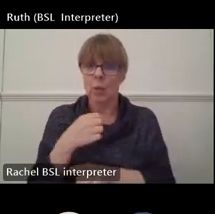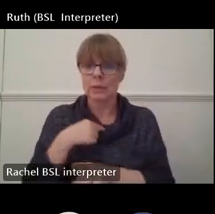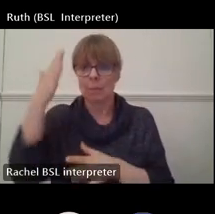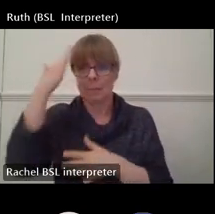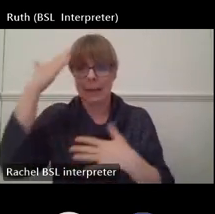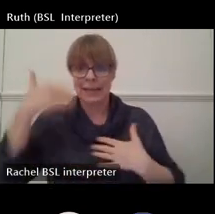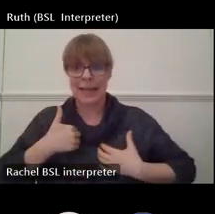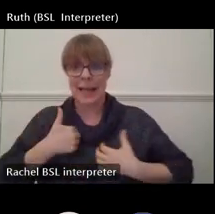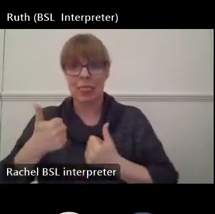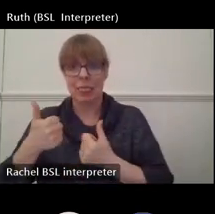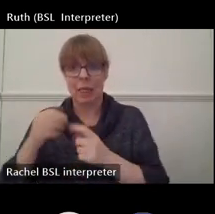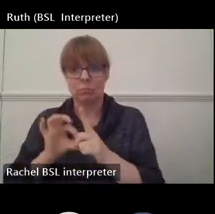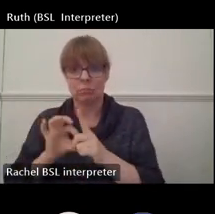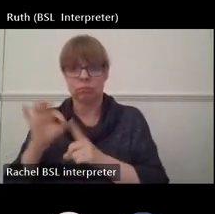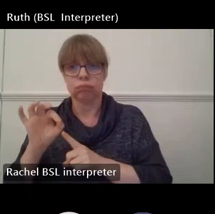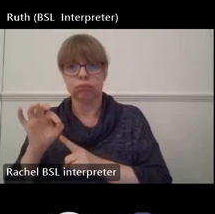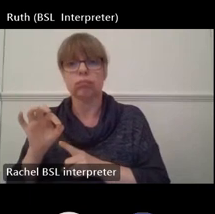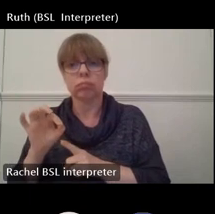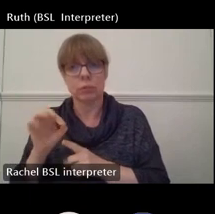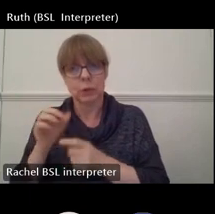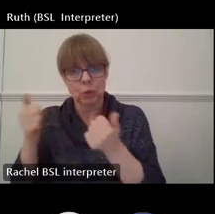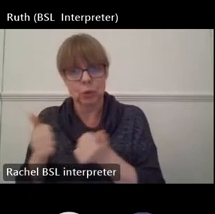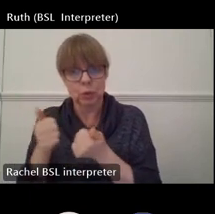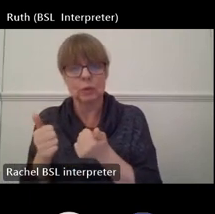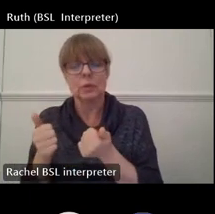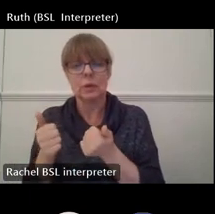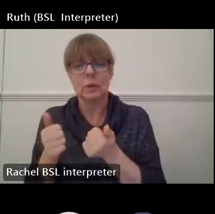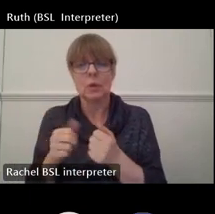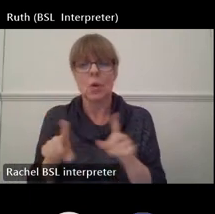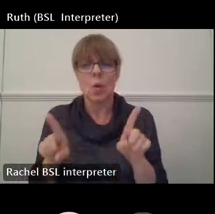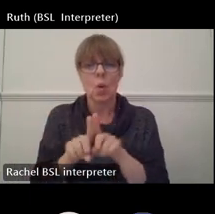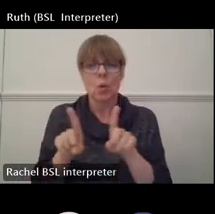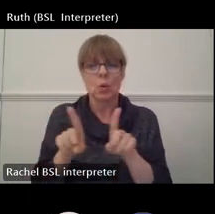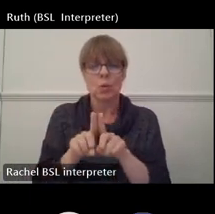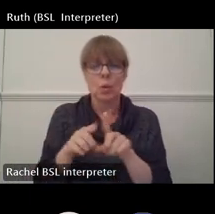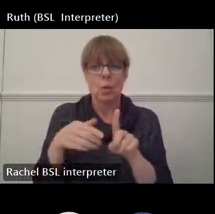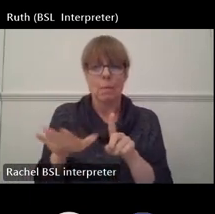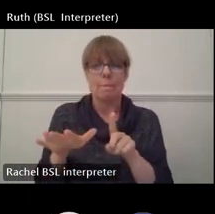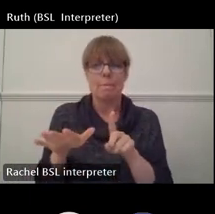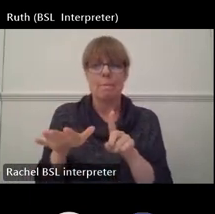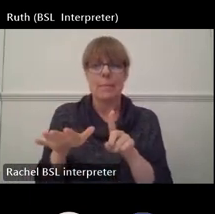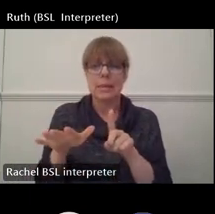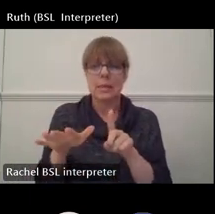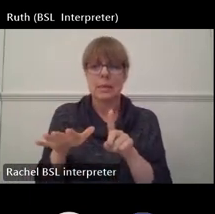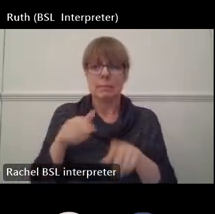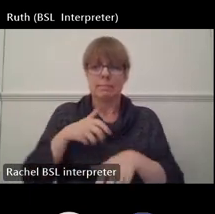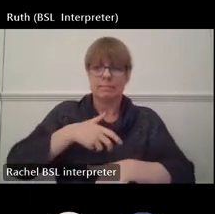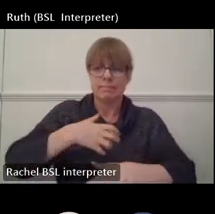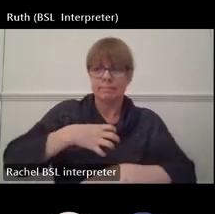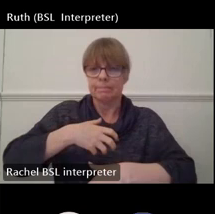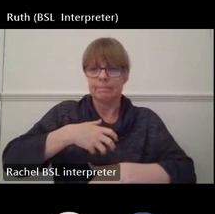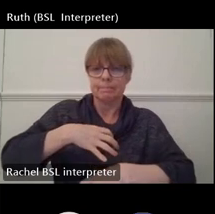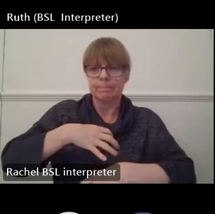things, and I've been making some adaptations of my own that I know what I need,